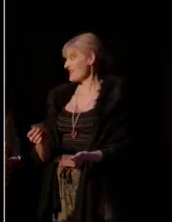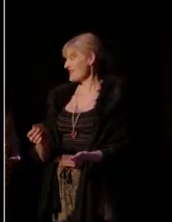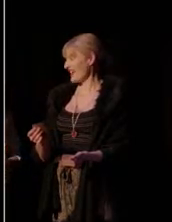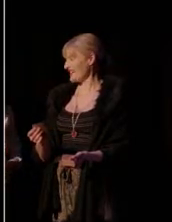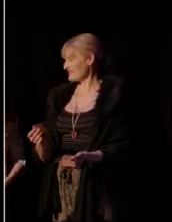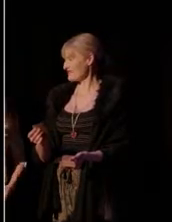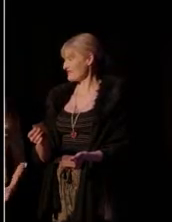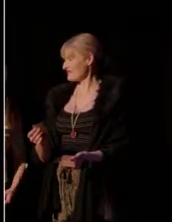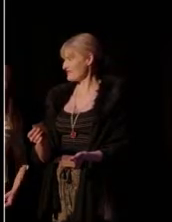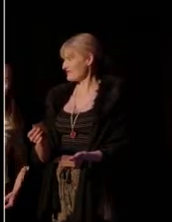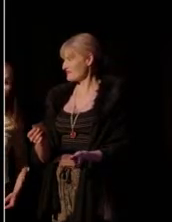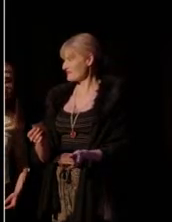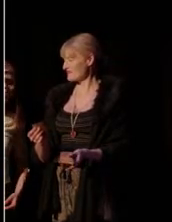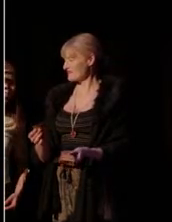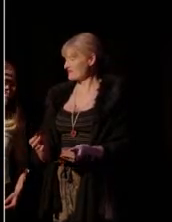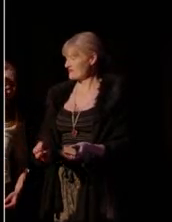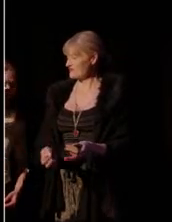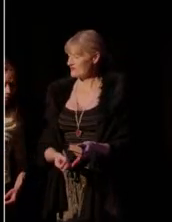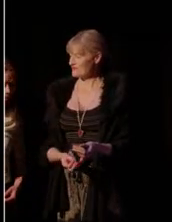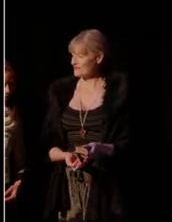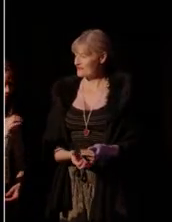The Sun.